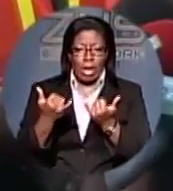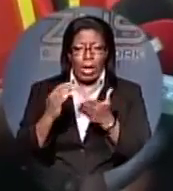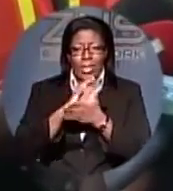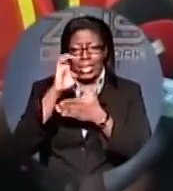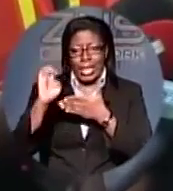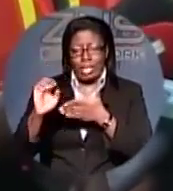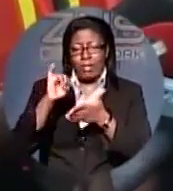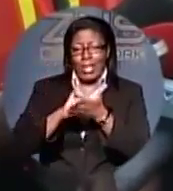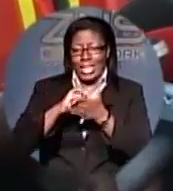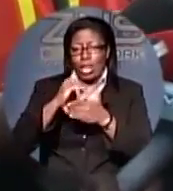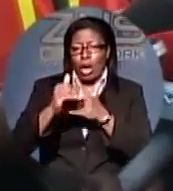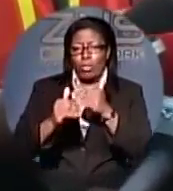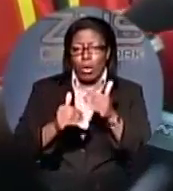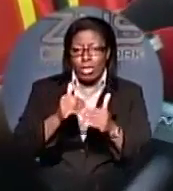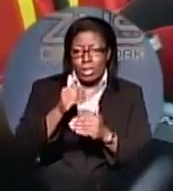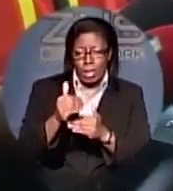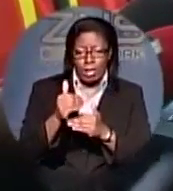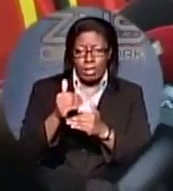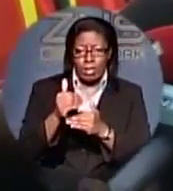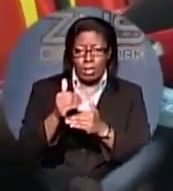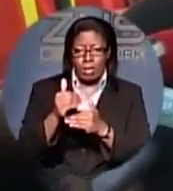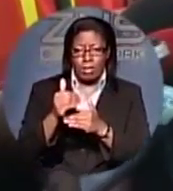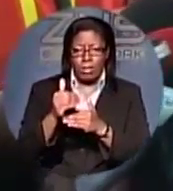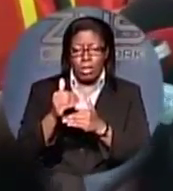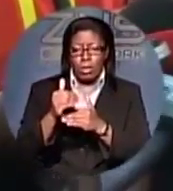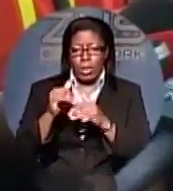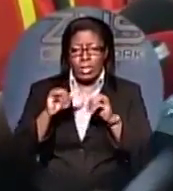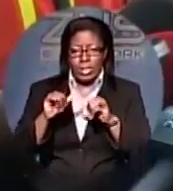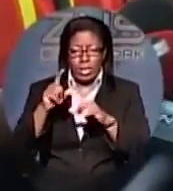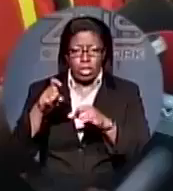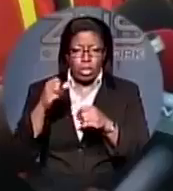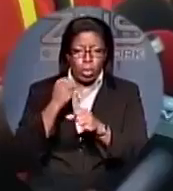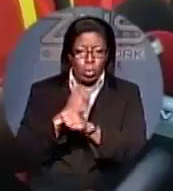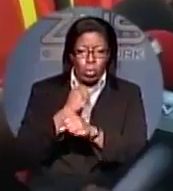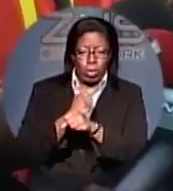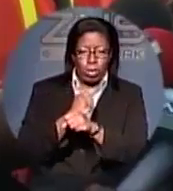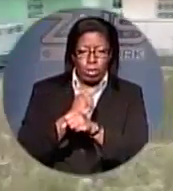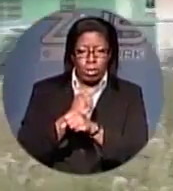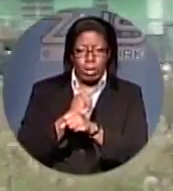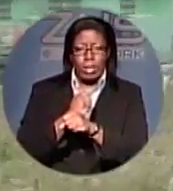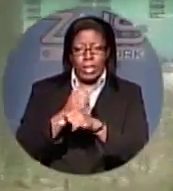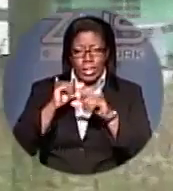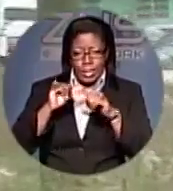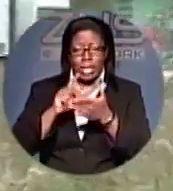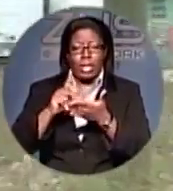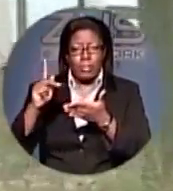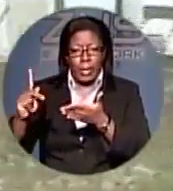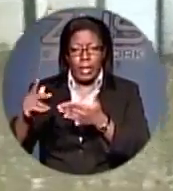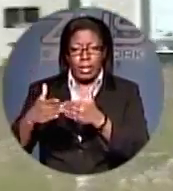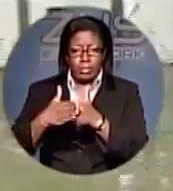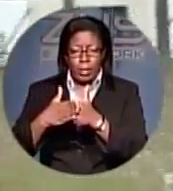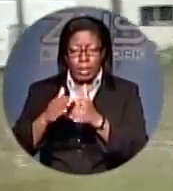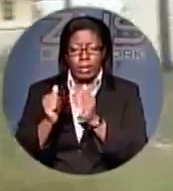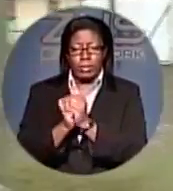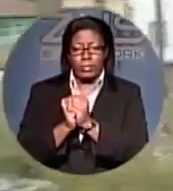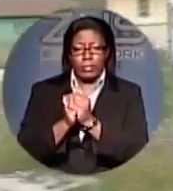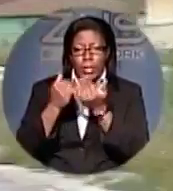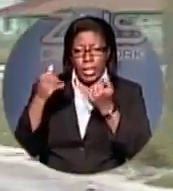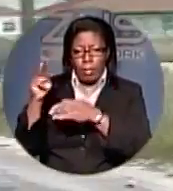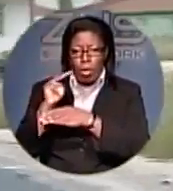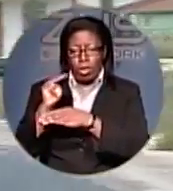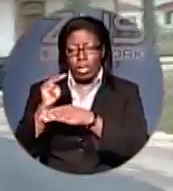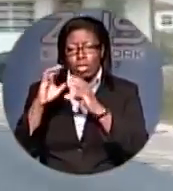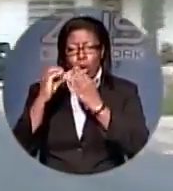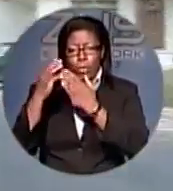that process where this still hasn't worked. They still are unable to pay. Meanwhile, Chairman of the Mortgage Corporation,